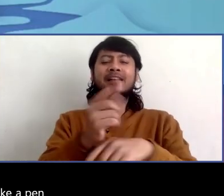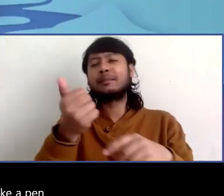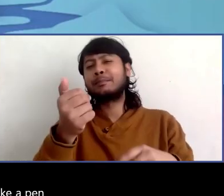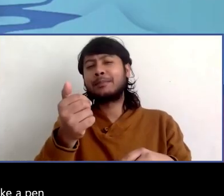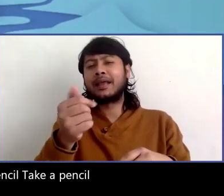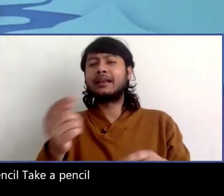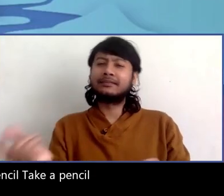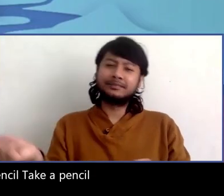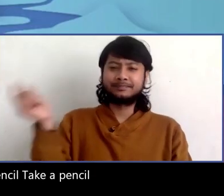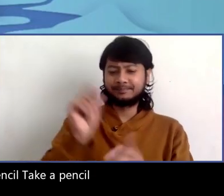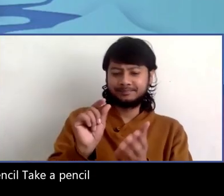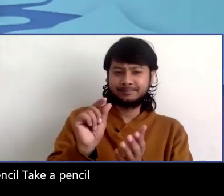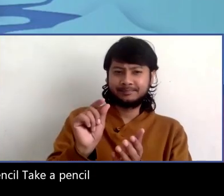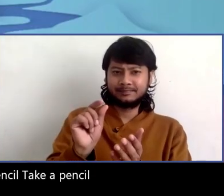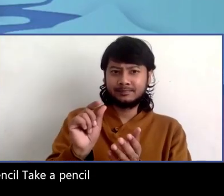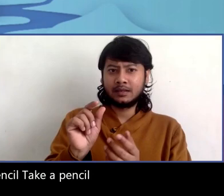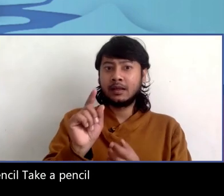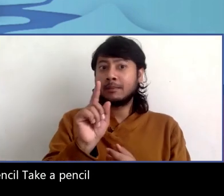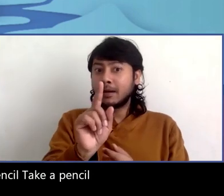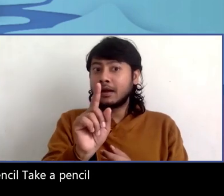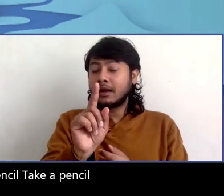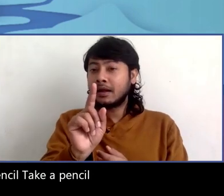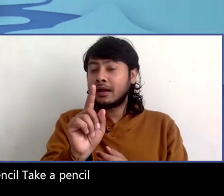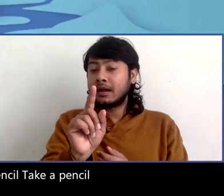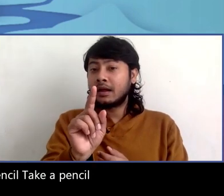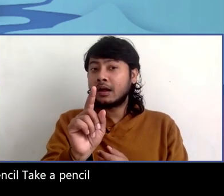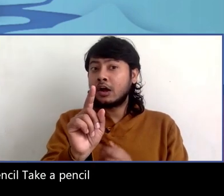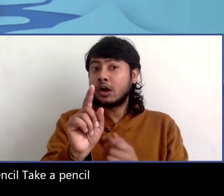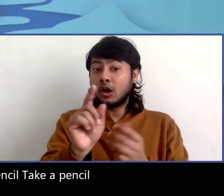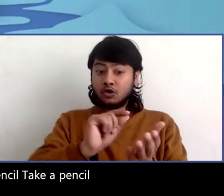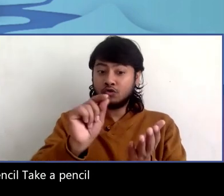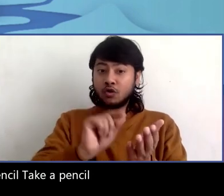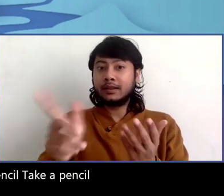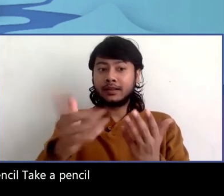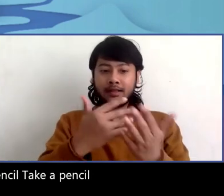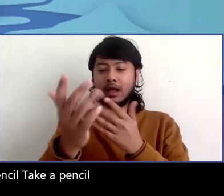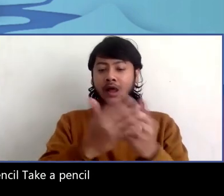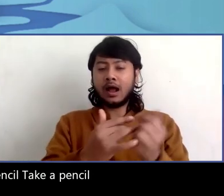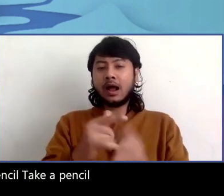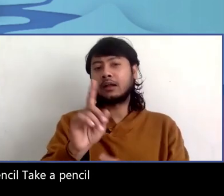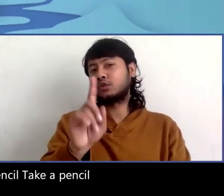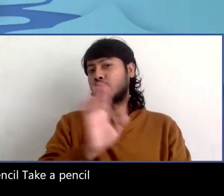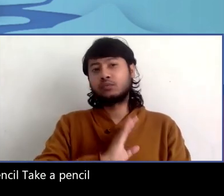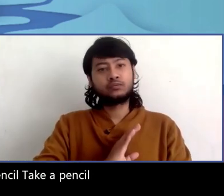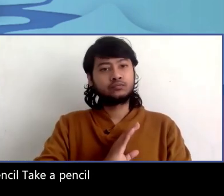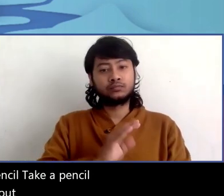But you have to draw without your hands. You have to paint without your fingers.